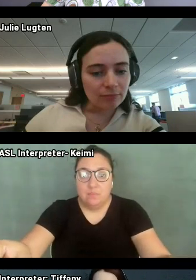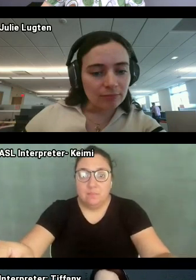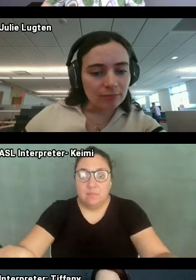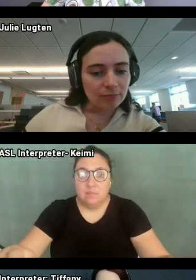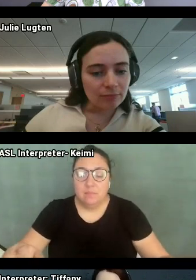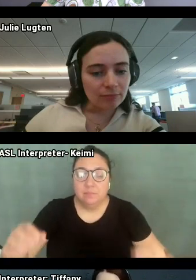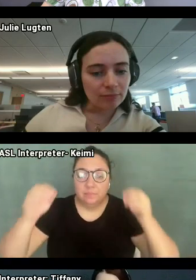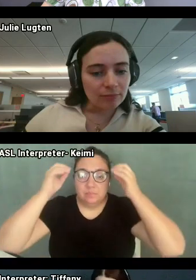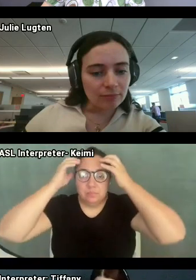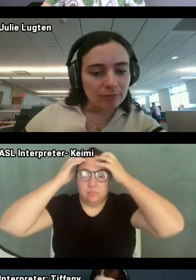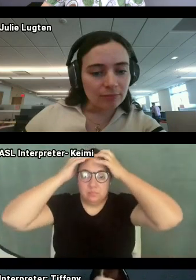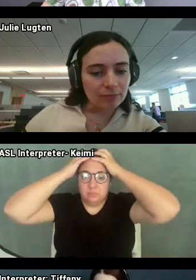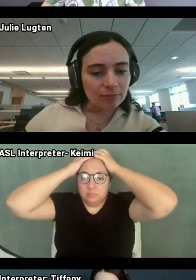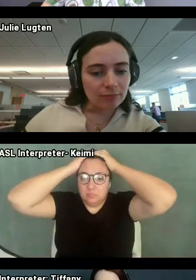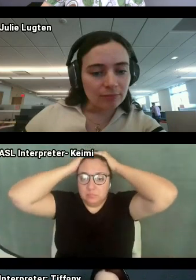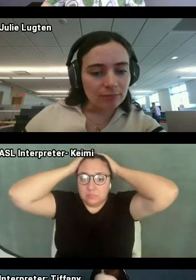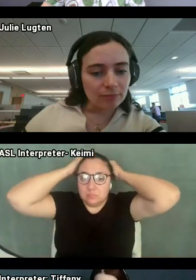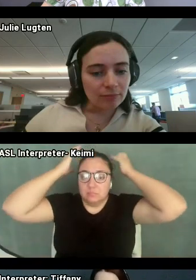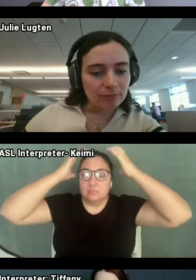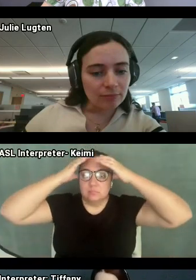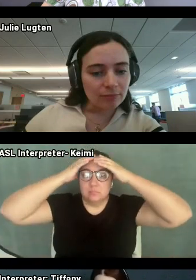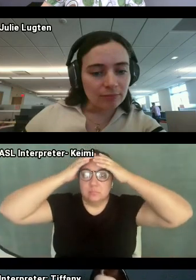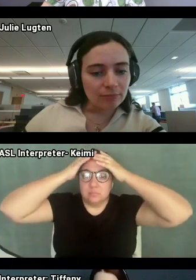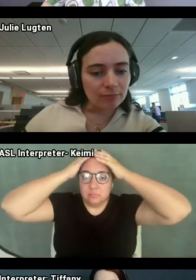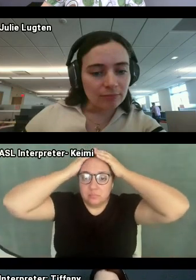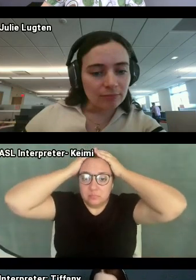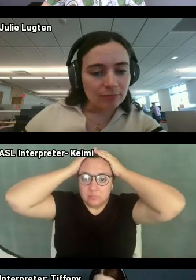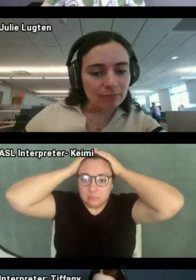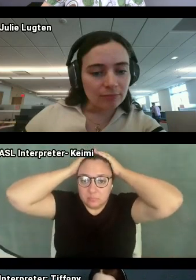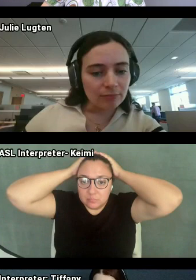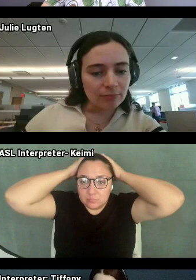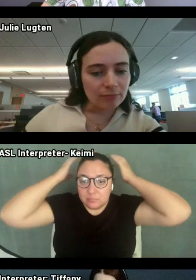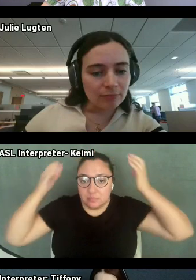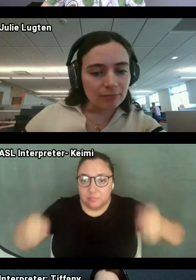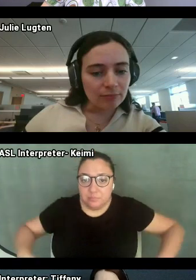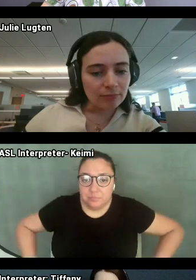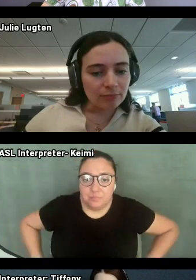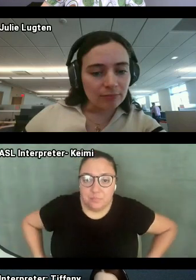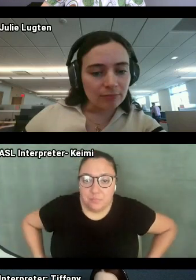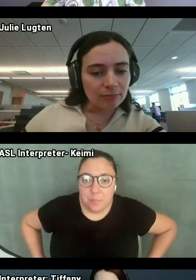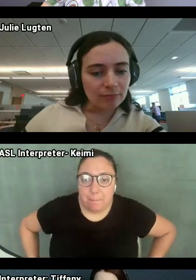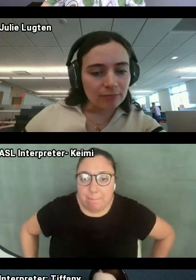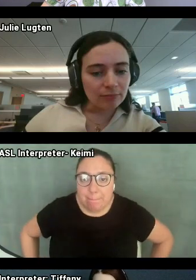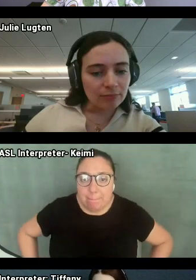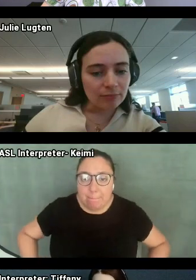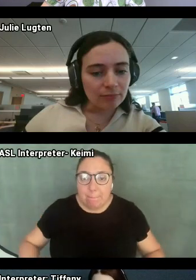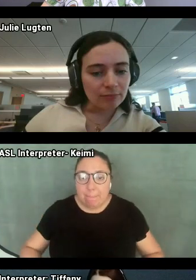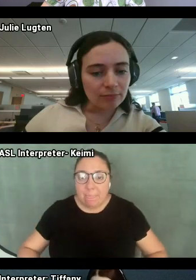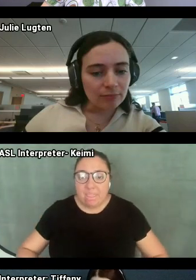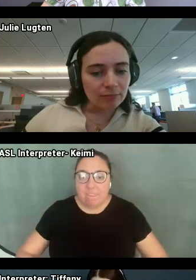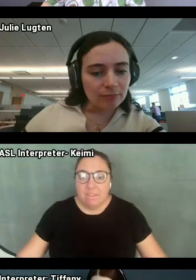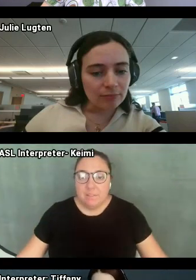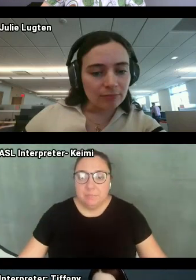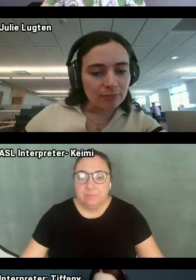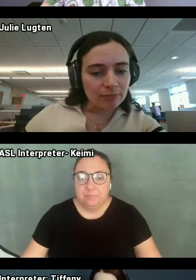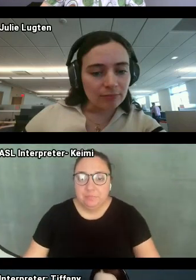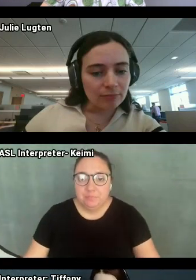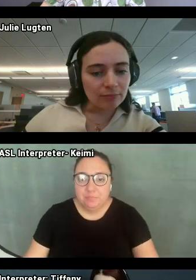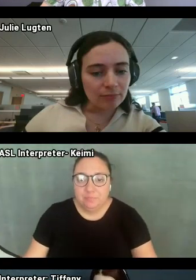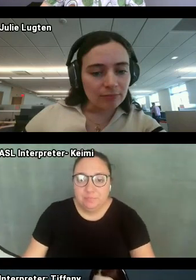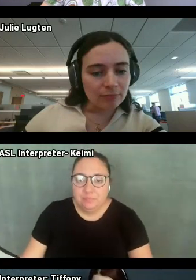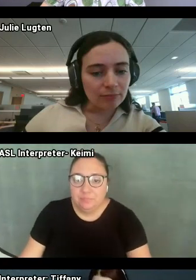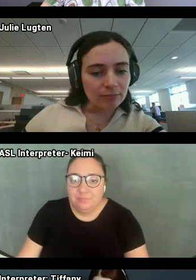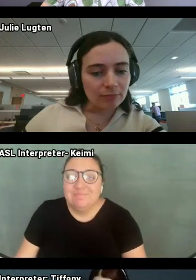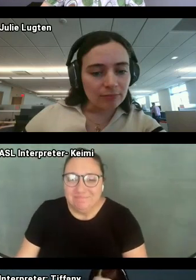So our next new card type is association property list. And this one you can select